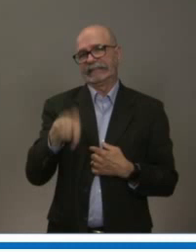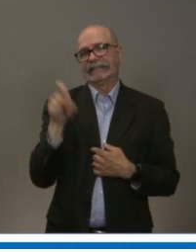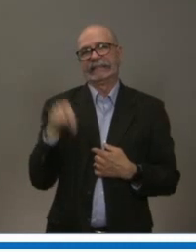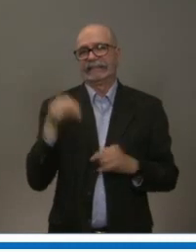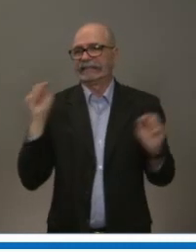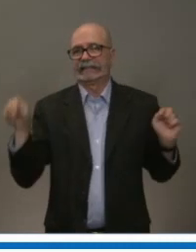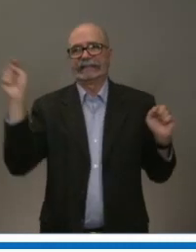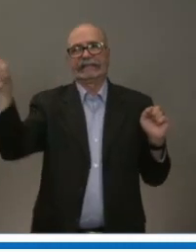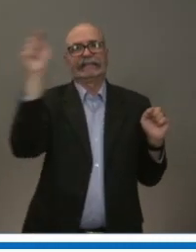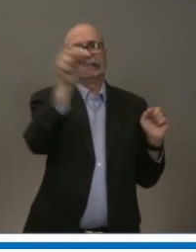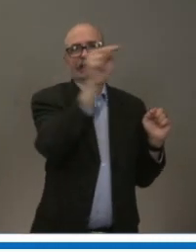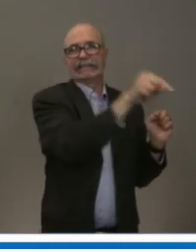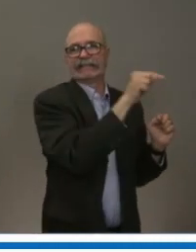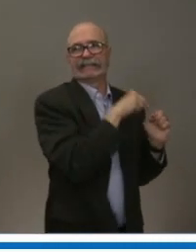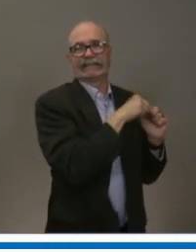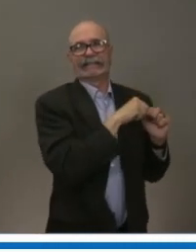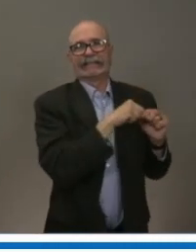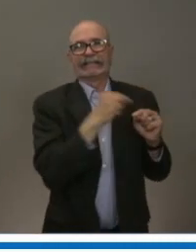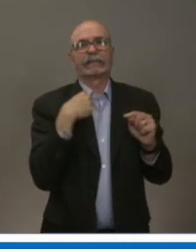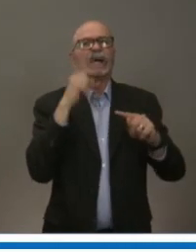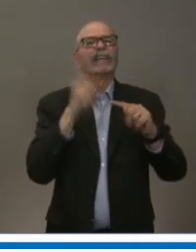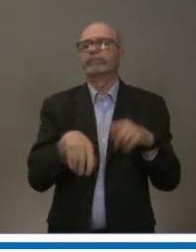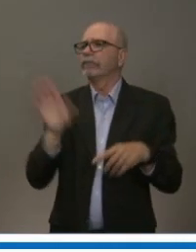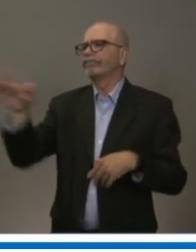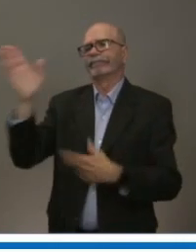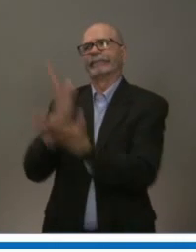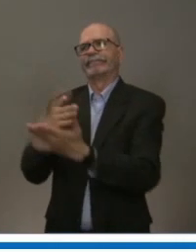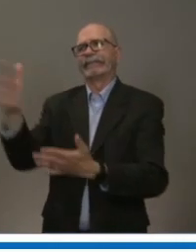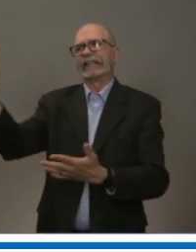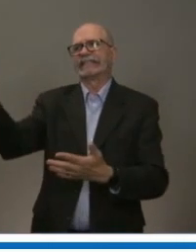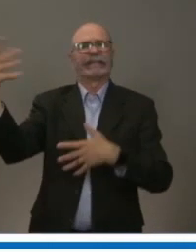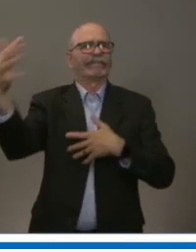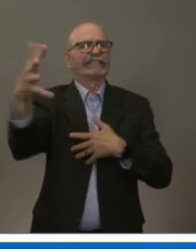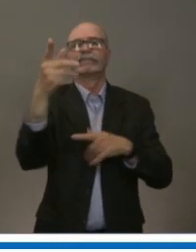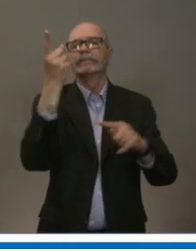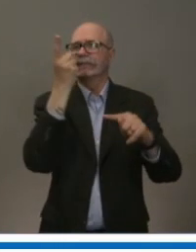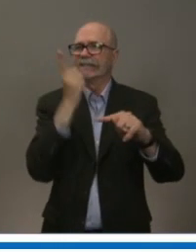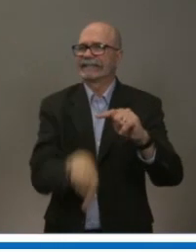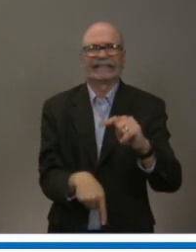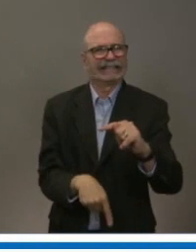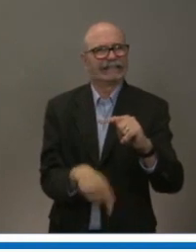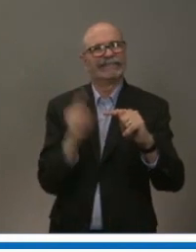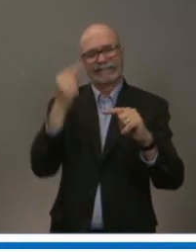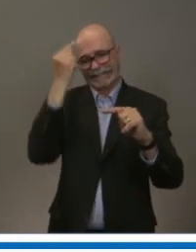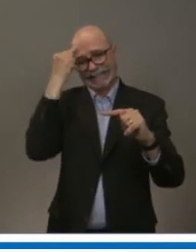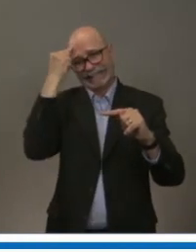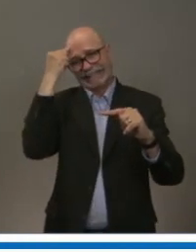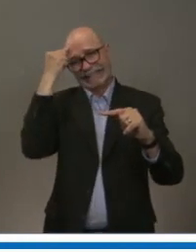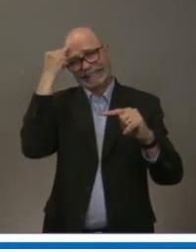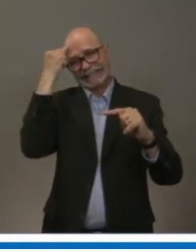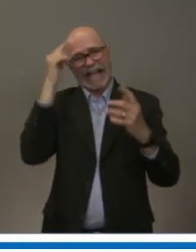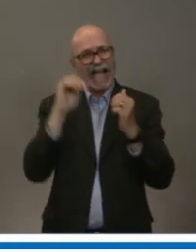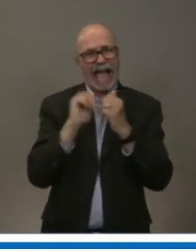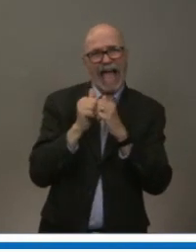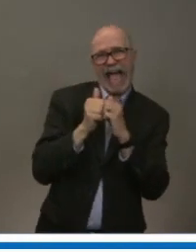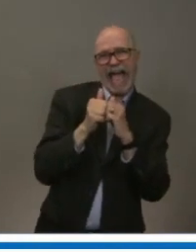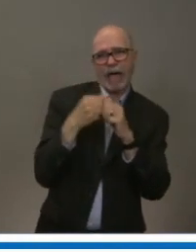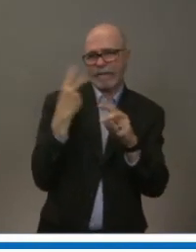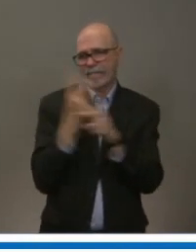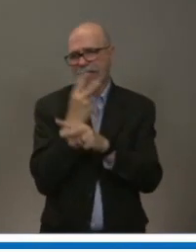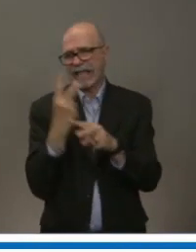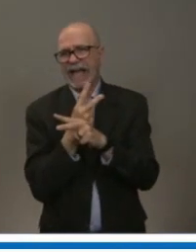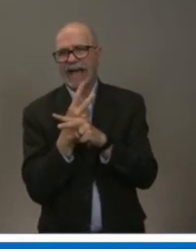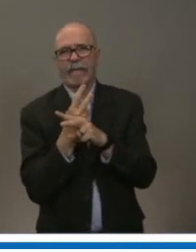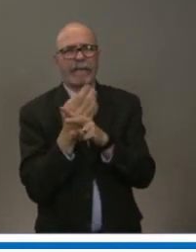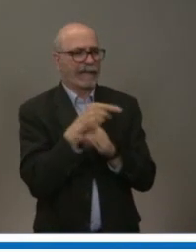entirely, but we're working as best as possible to come up with solutions that will allow a worker to work in one facility and